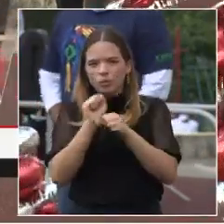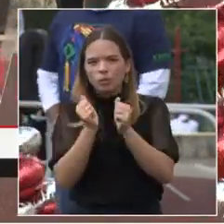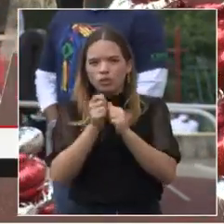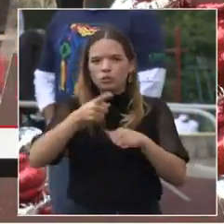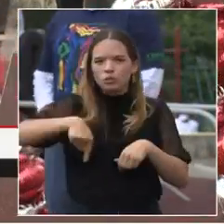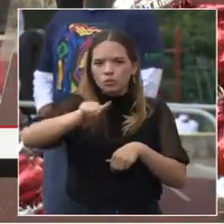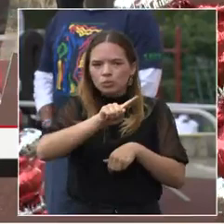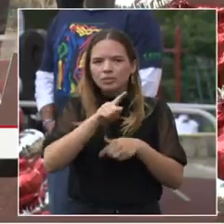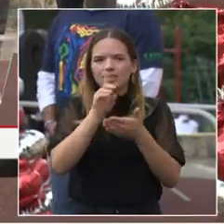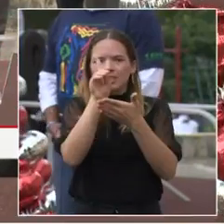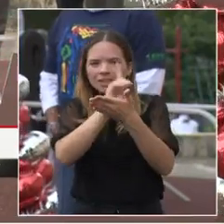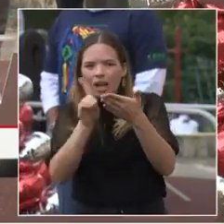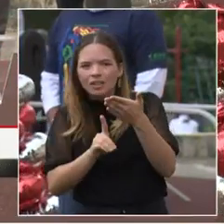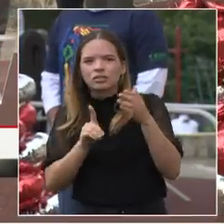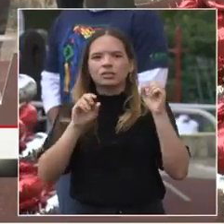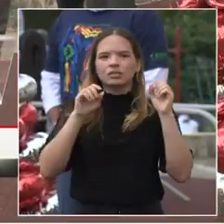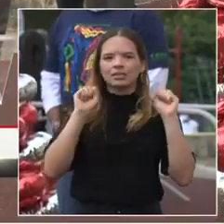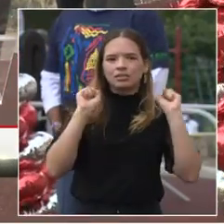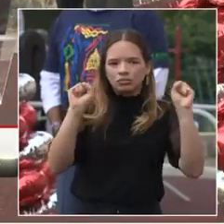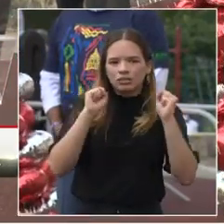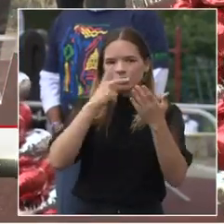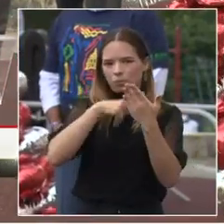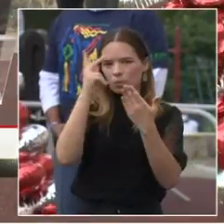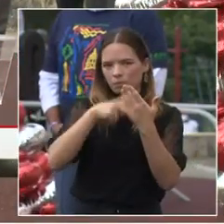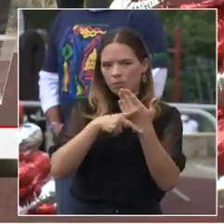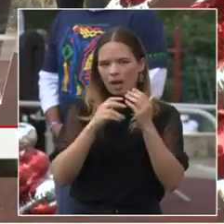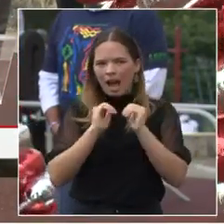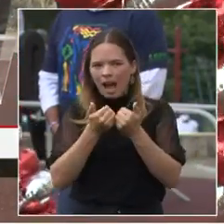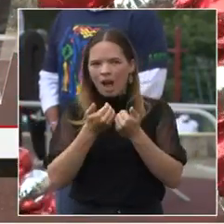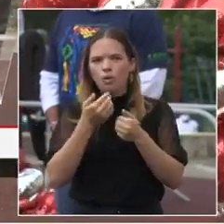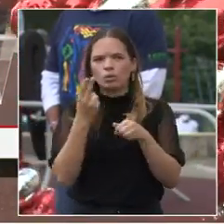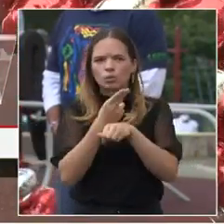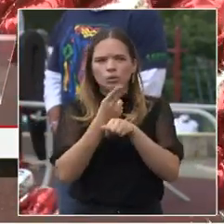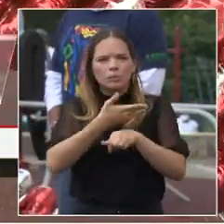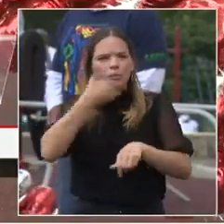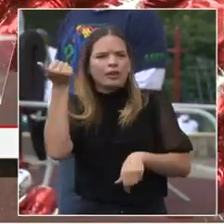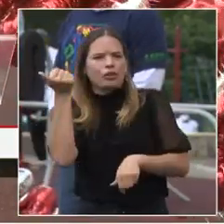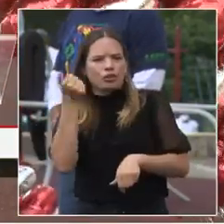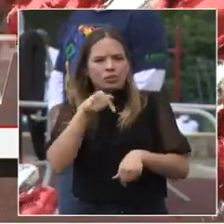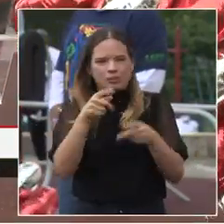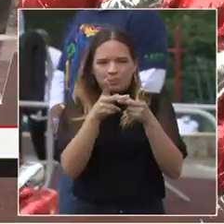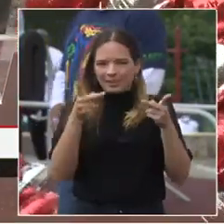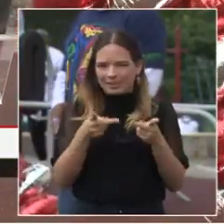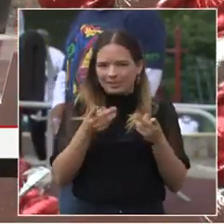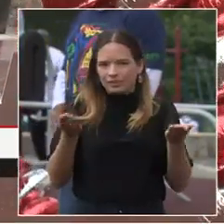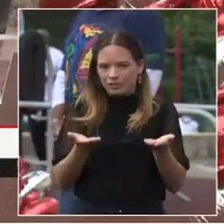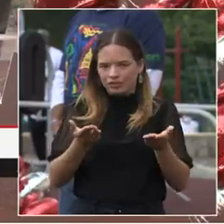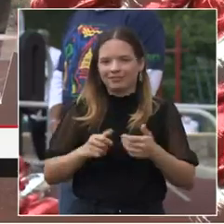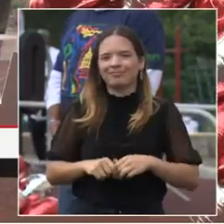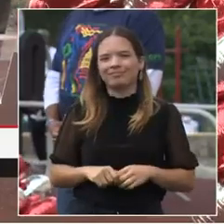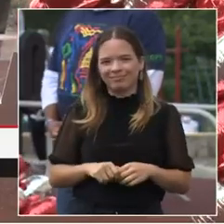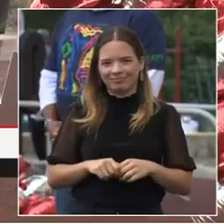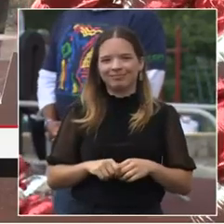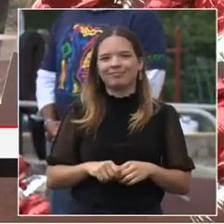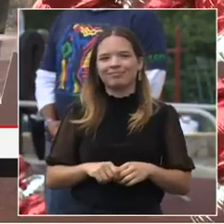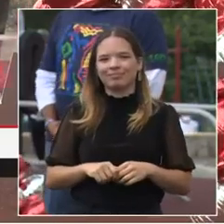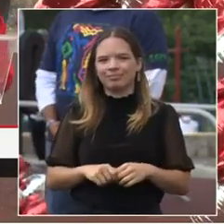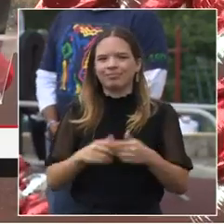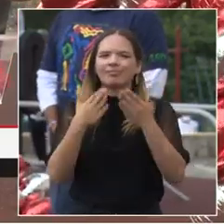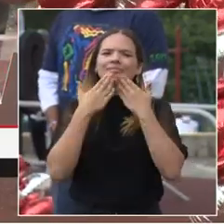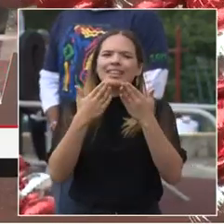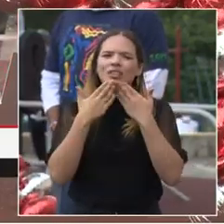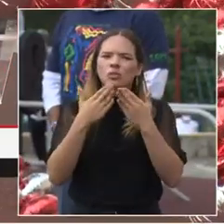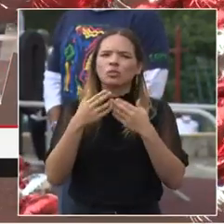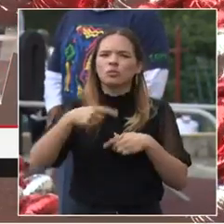exercise programs and uses for the facility here. So I want to take a moment just to thank our community engagement team,